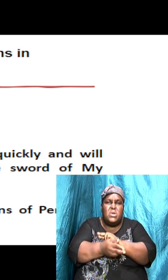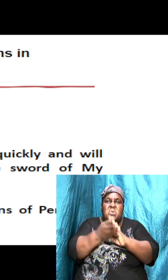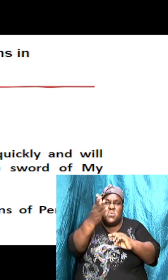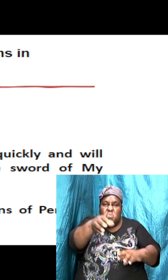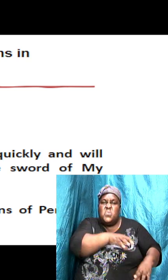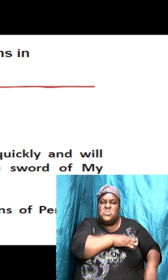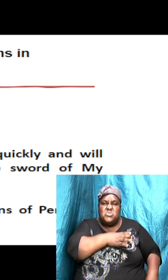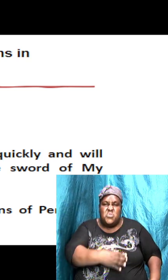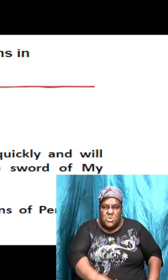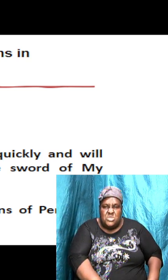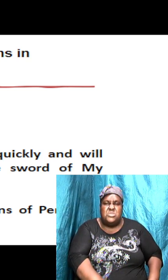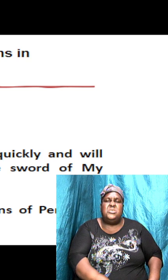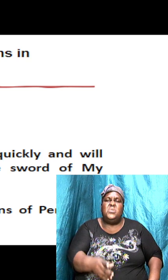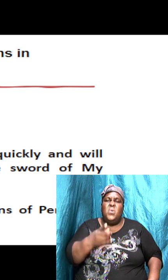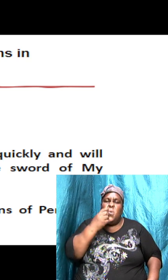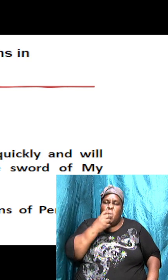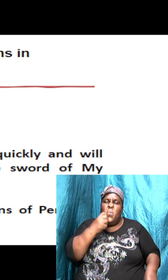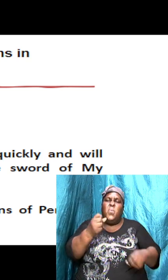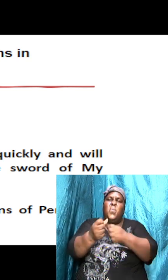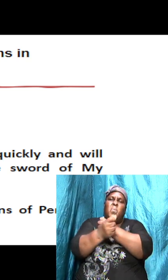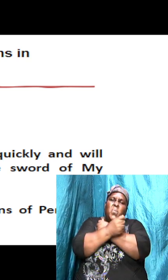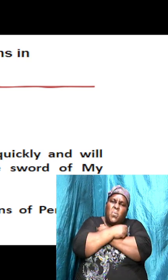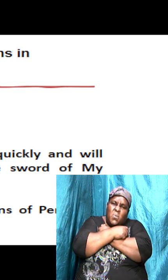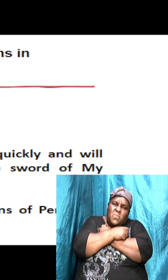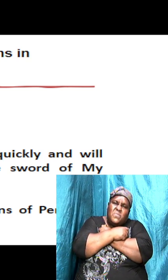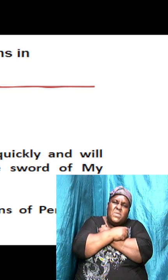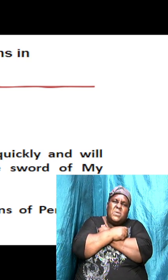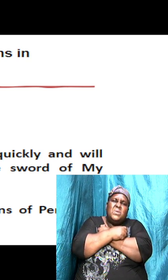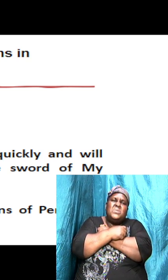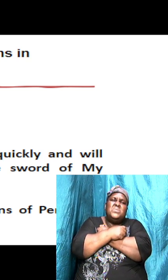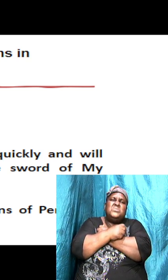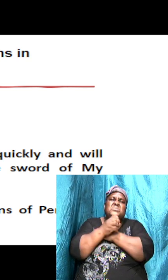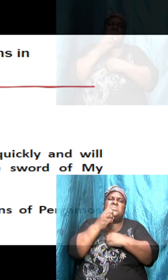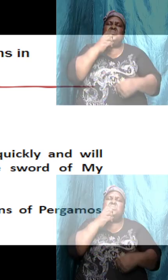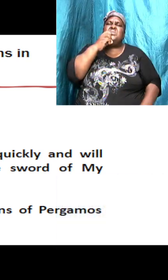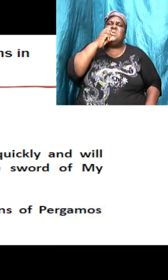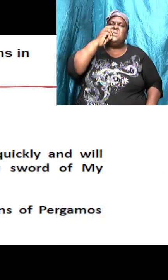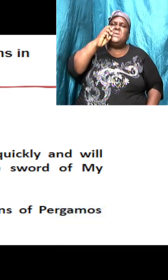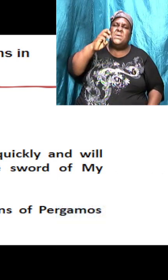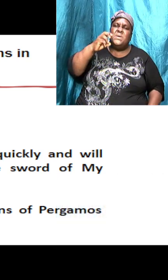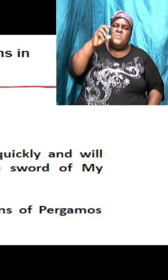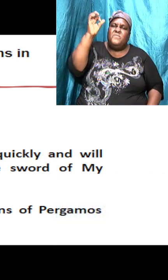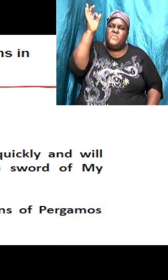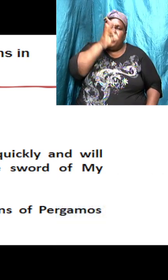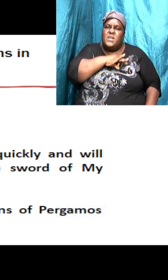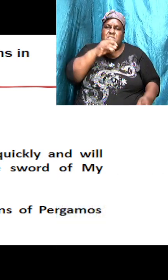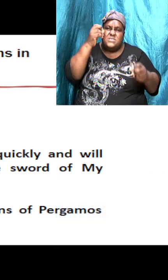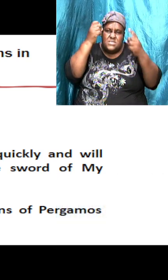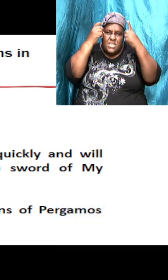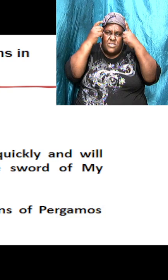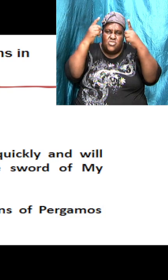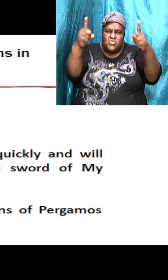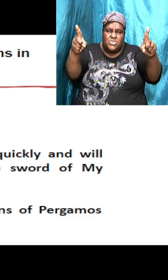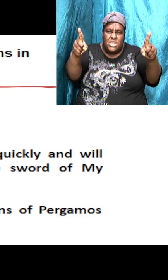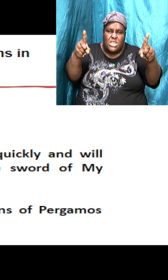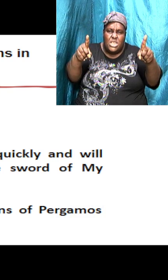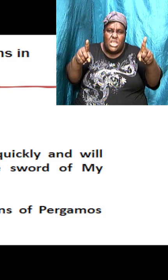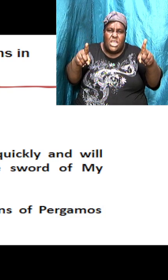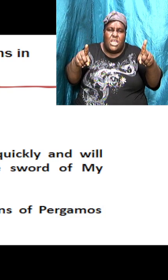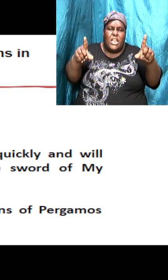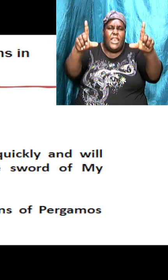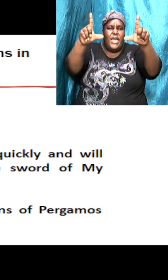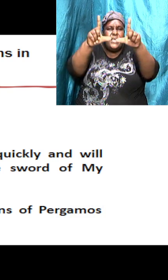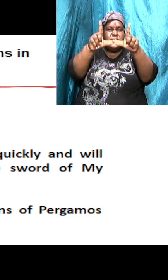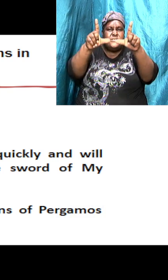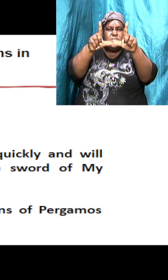embracing these particular doctrines that you feel give you freedom and license to sin and license to do